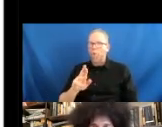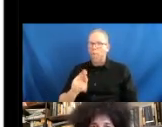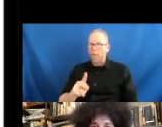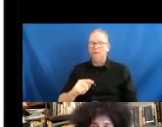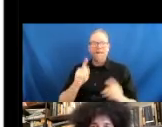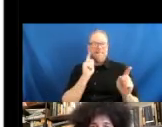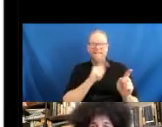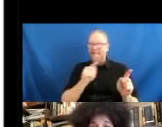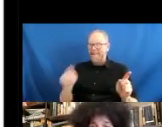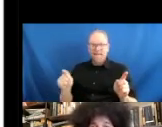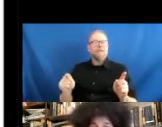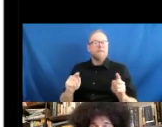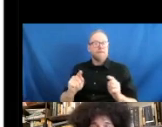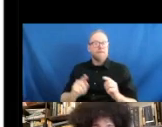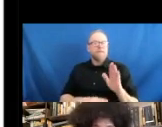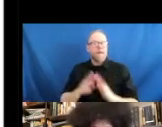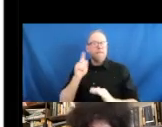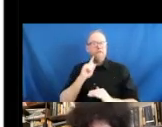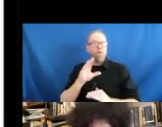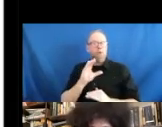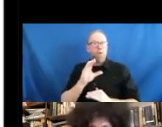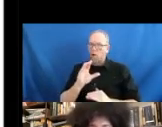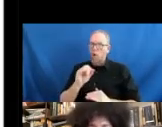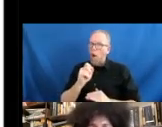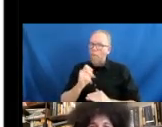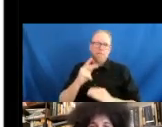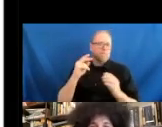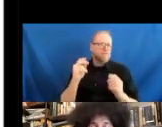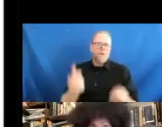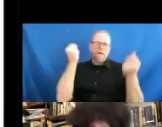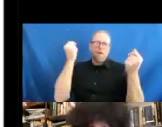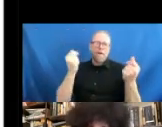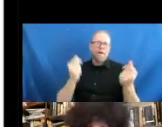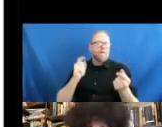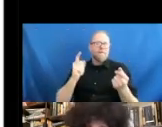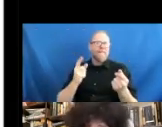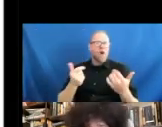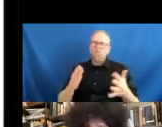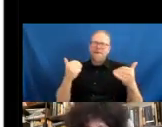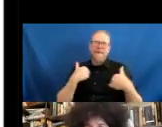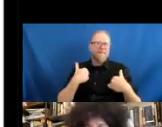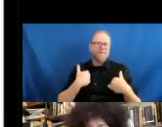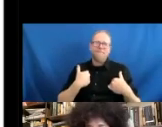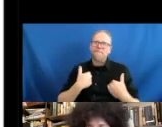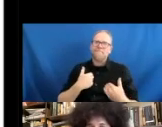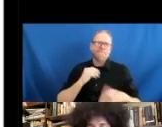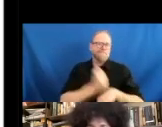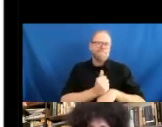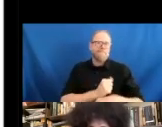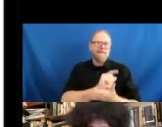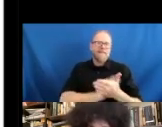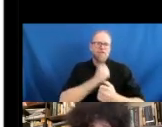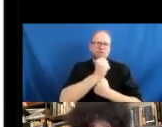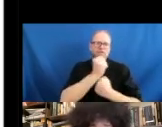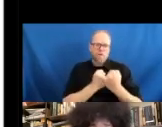entities are built for cooperation right out the gate, meaning they come with baked-in legal structures that support democratic